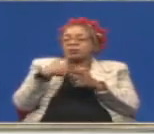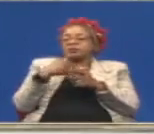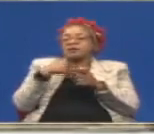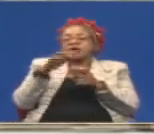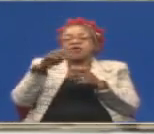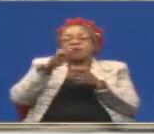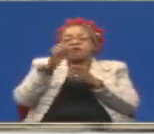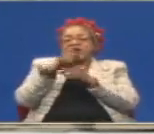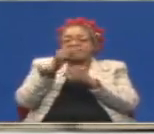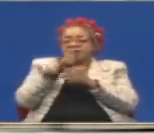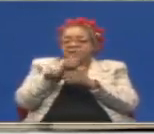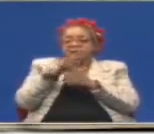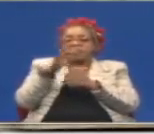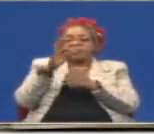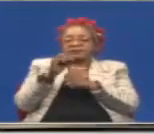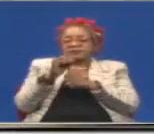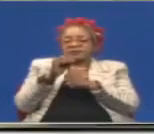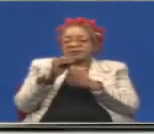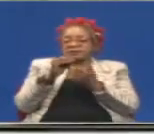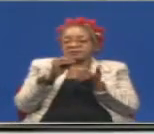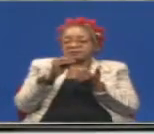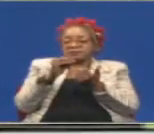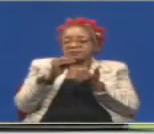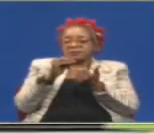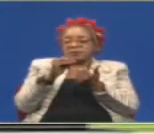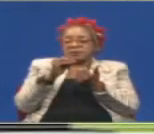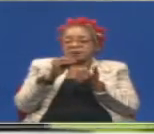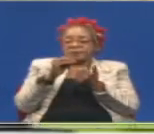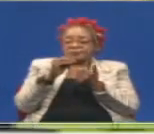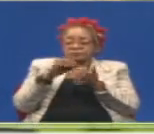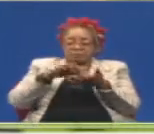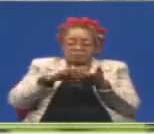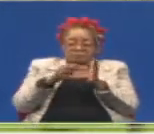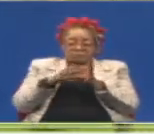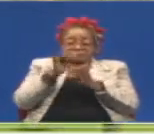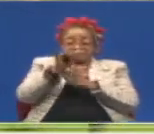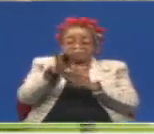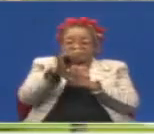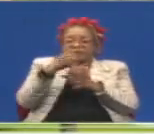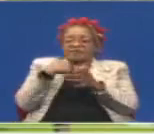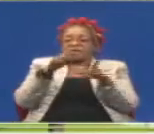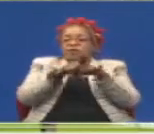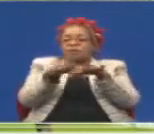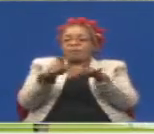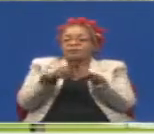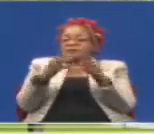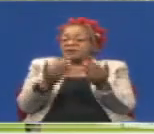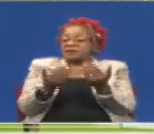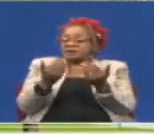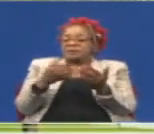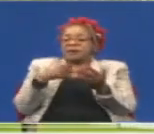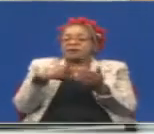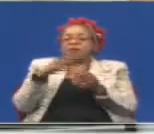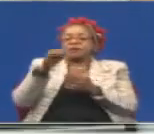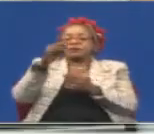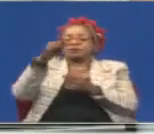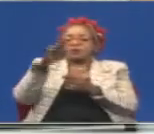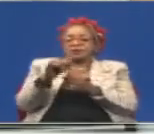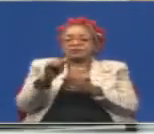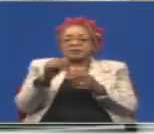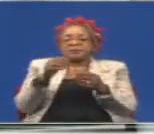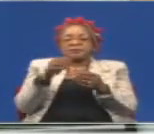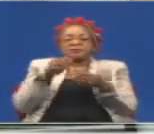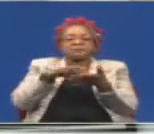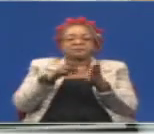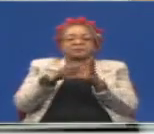year, implying the region was counting just 8 months to adopting a common currency to be used across all member states. The